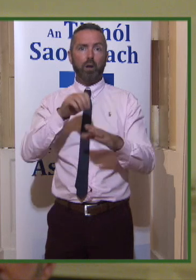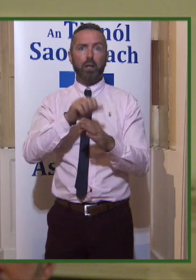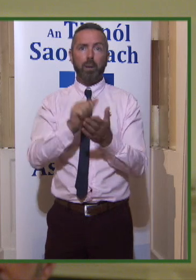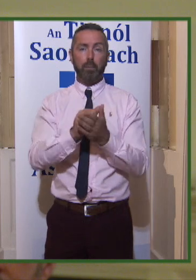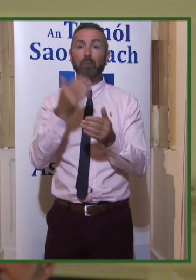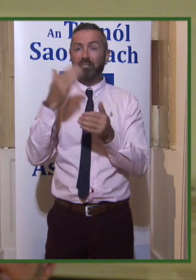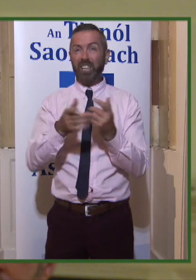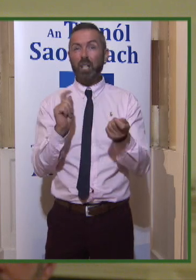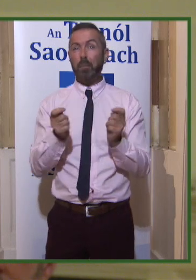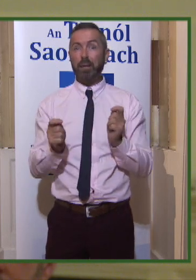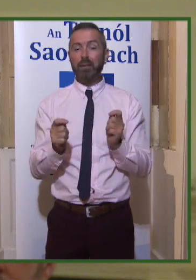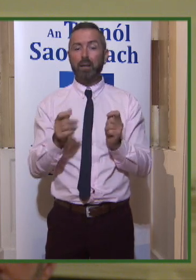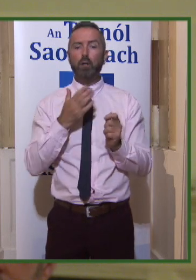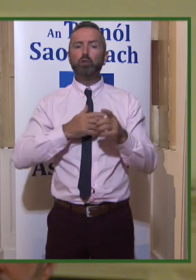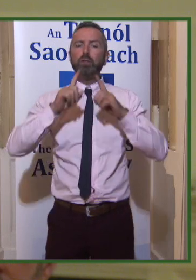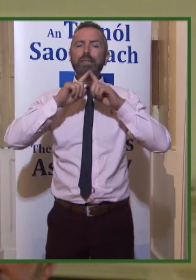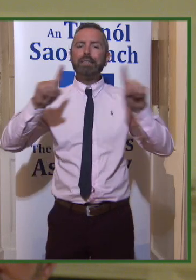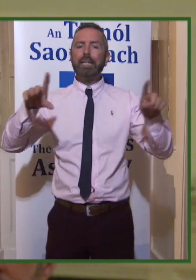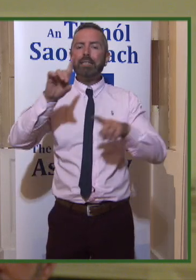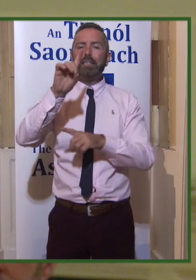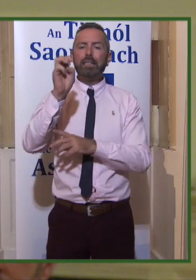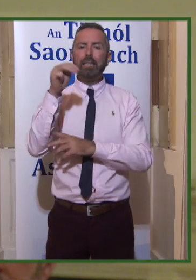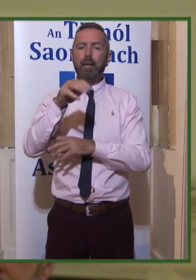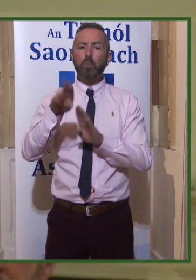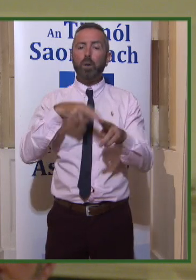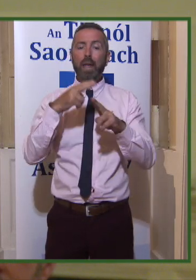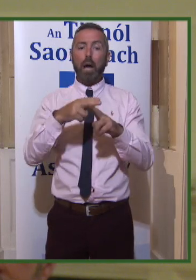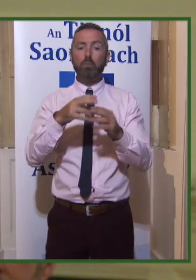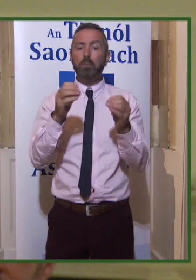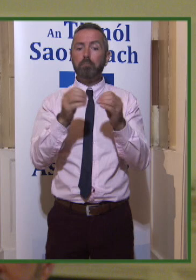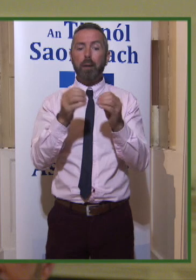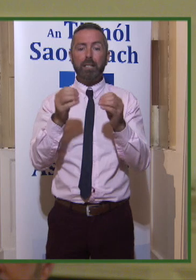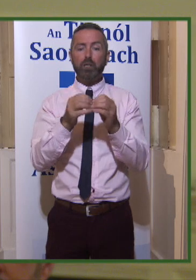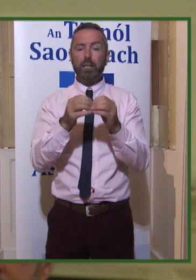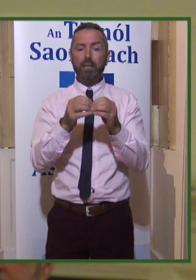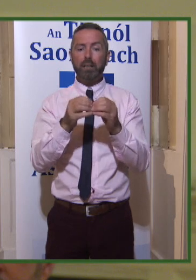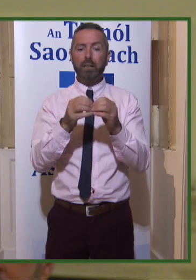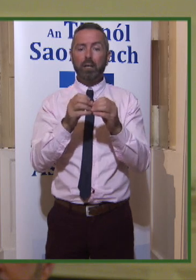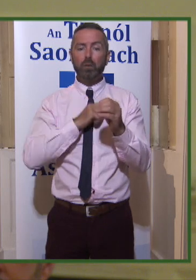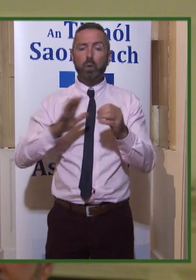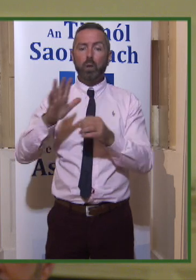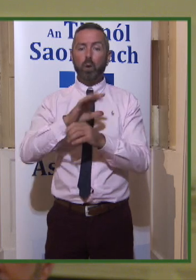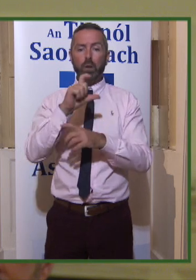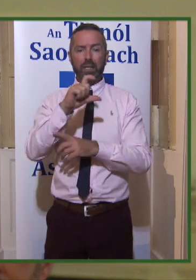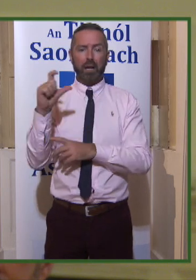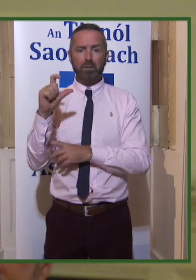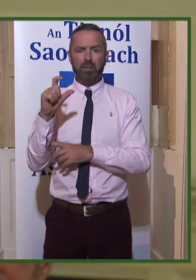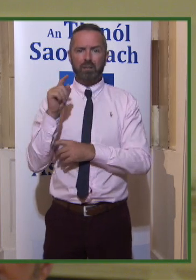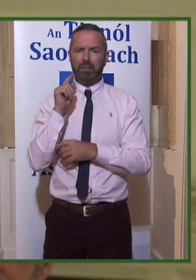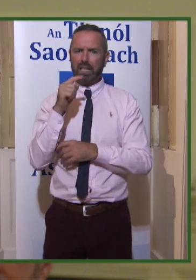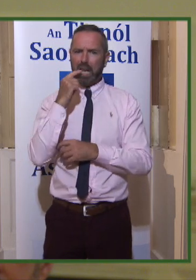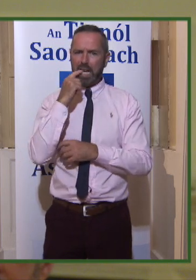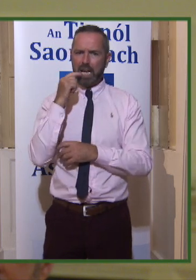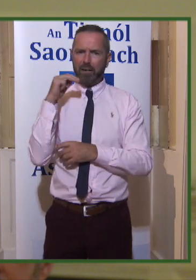But just stating the DEM without any reference to, on this particular question, without any reference to local councils, that's a